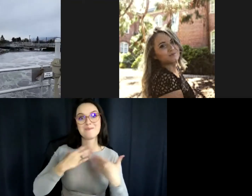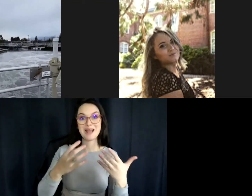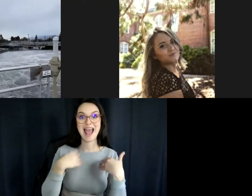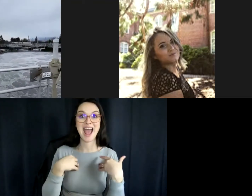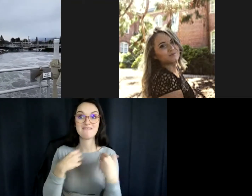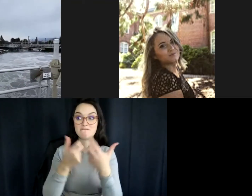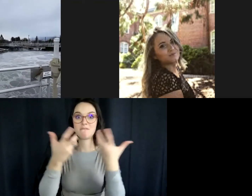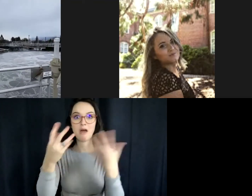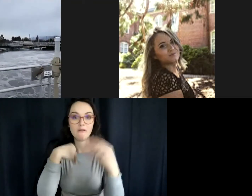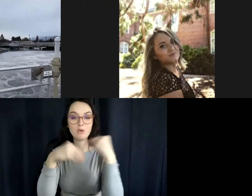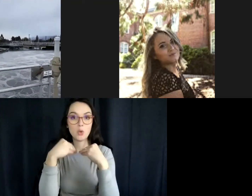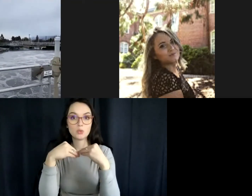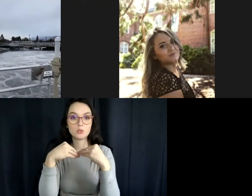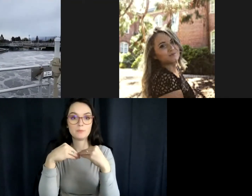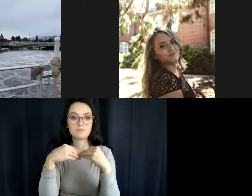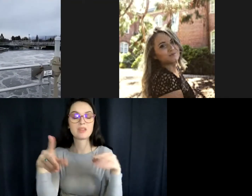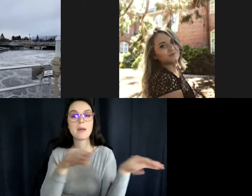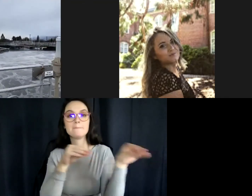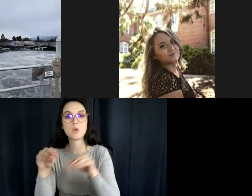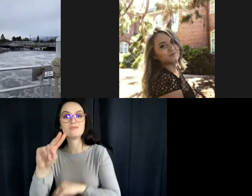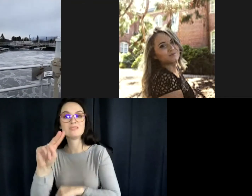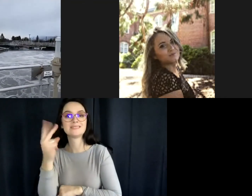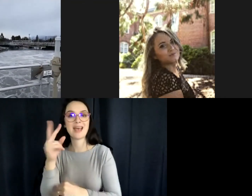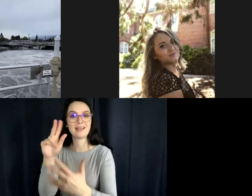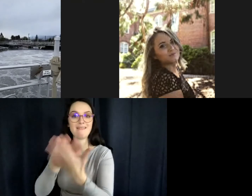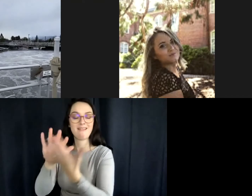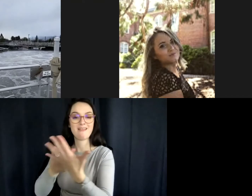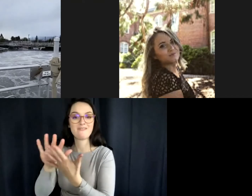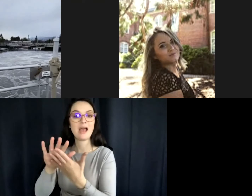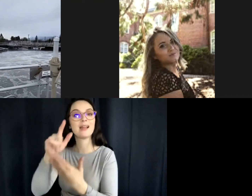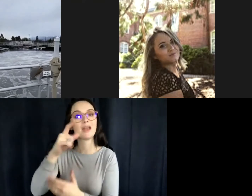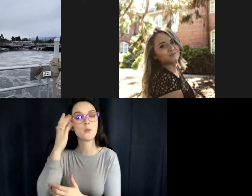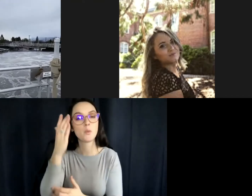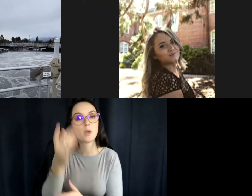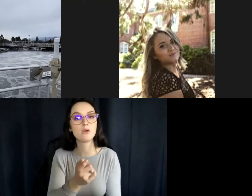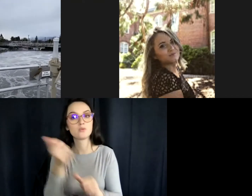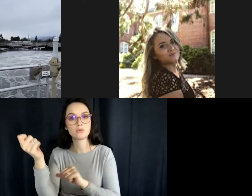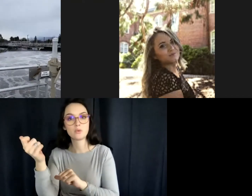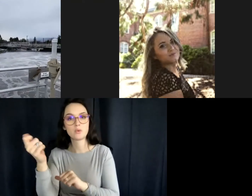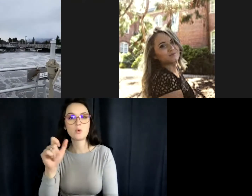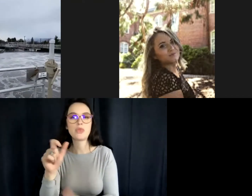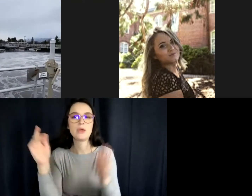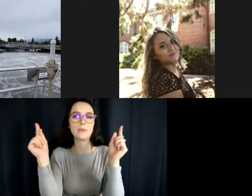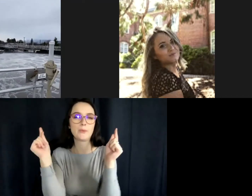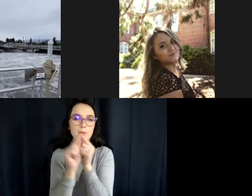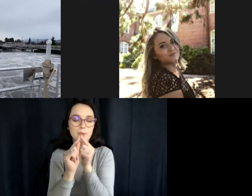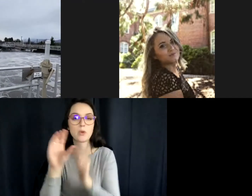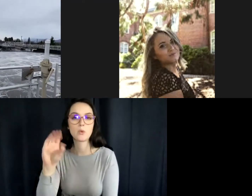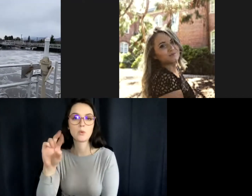bothered at all. You'll see even more when we get to secondary clarifiers. Okay. So we introduce microorganisms.